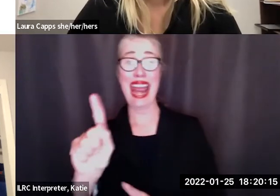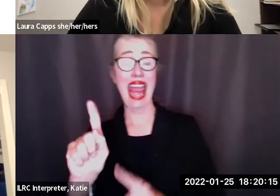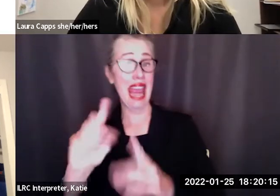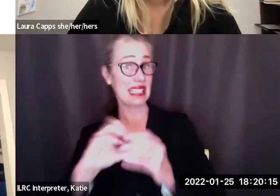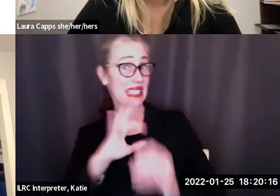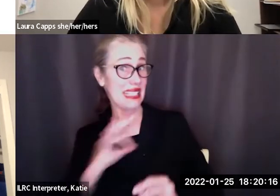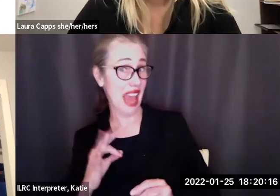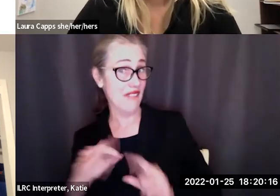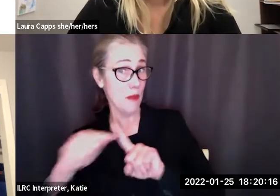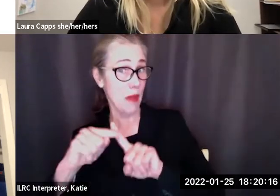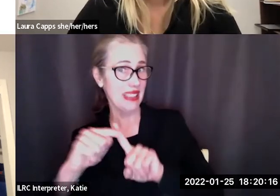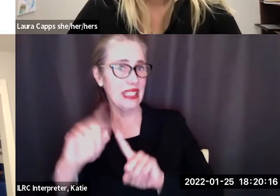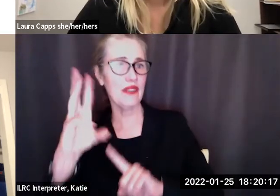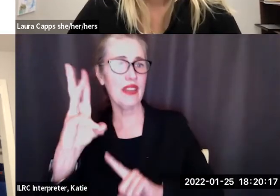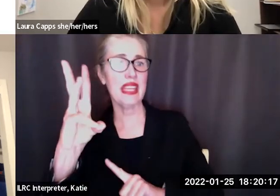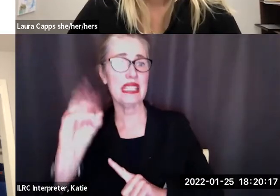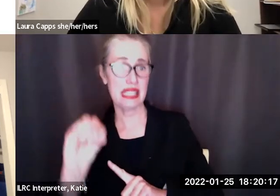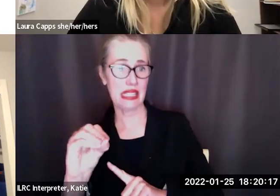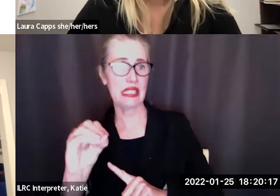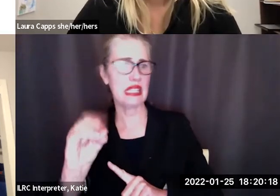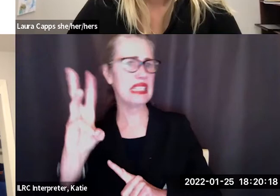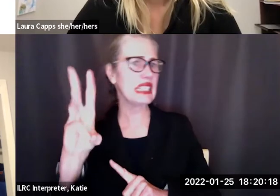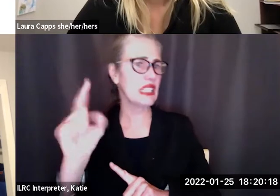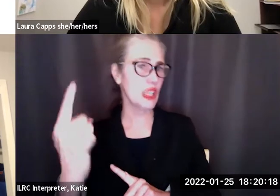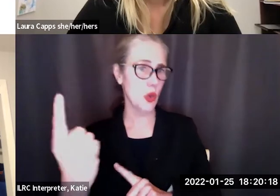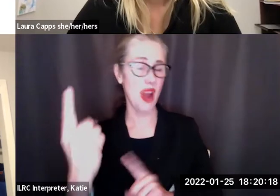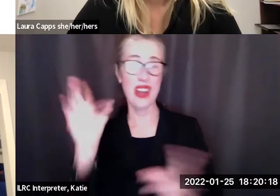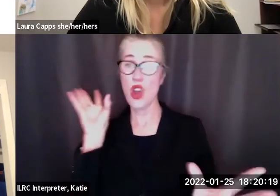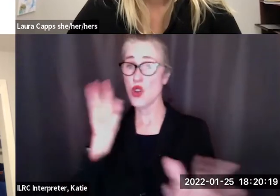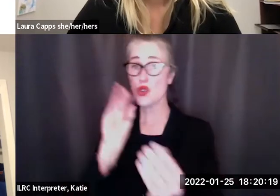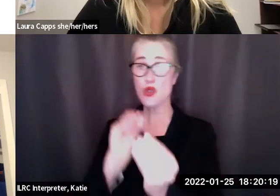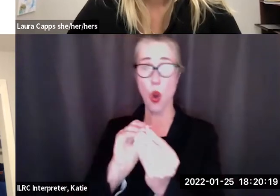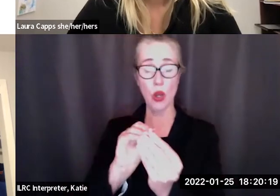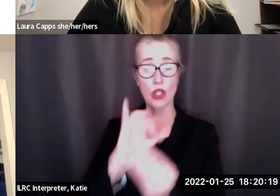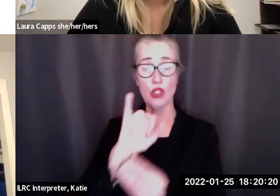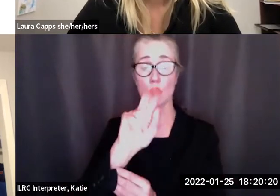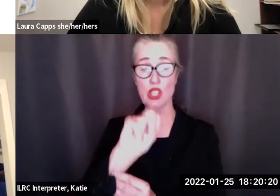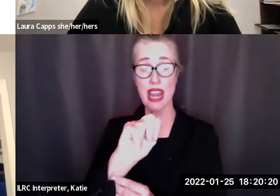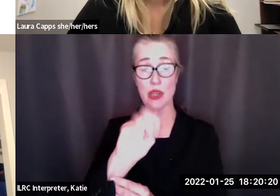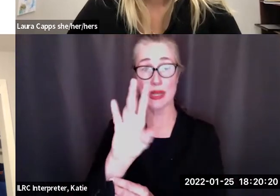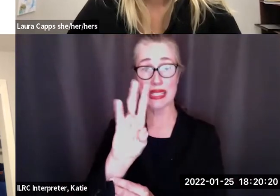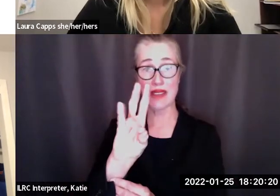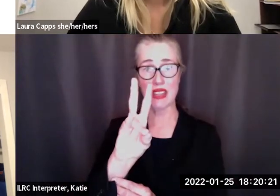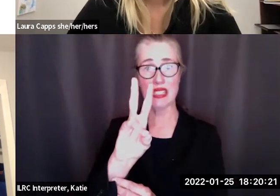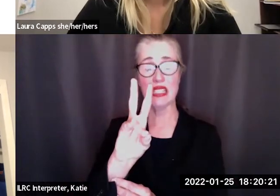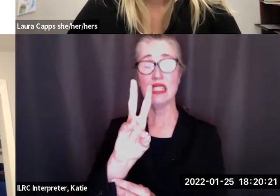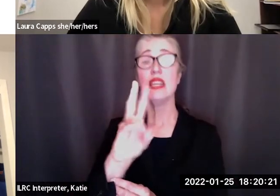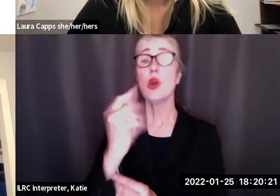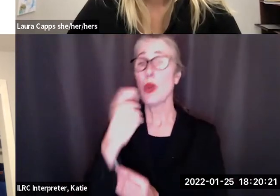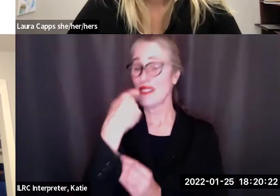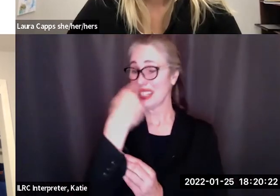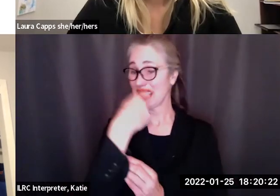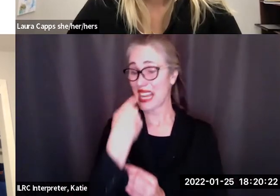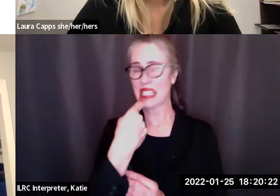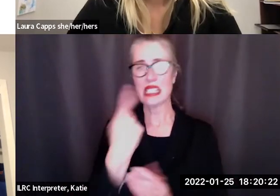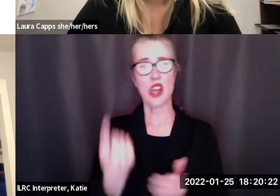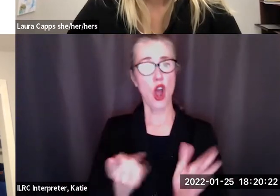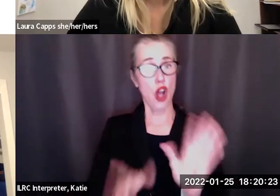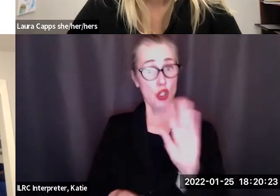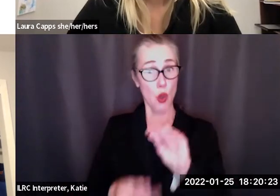means totaling as of january 7th both numbers we've we've tested 1